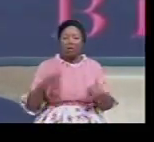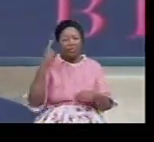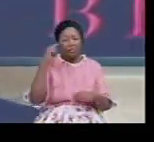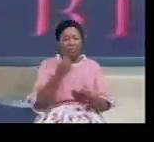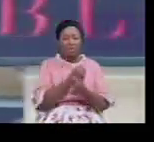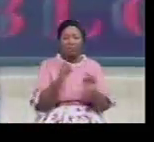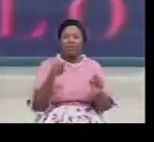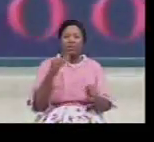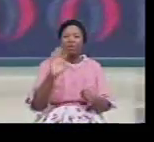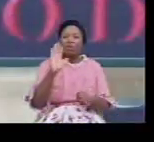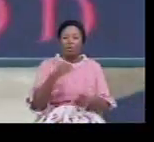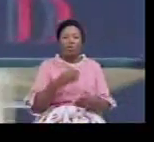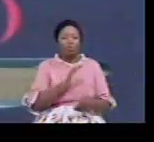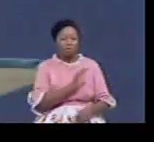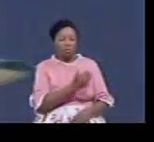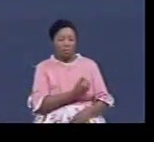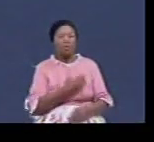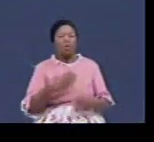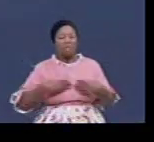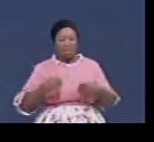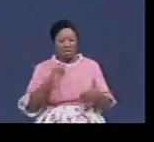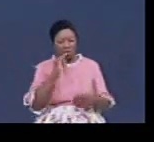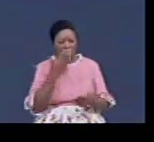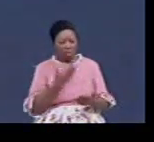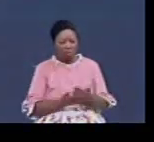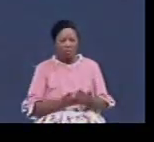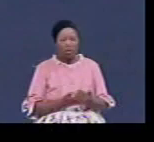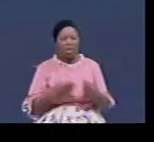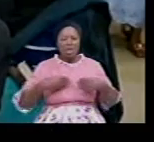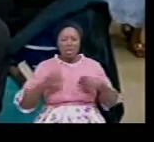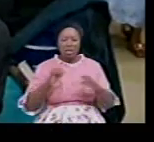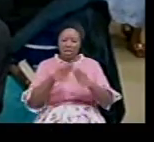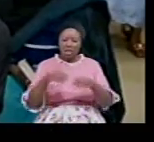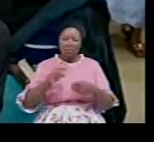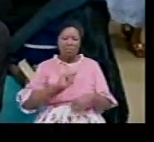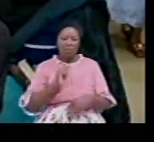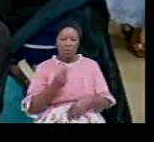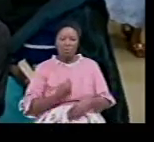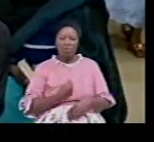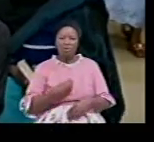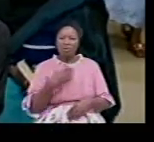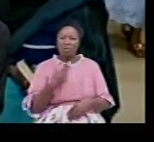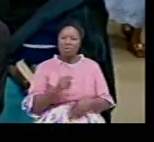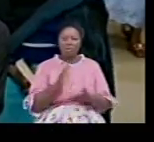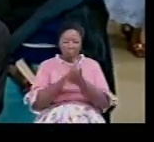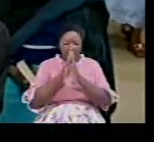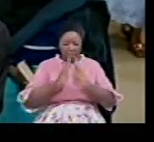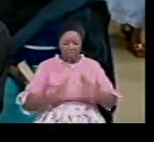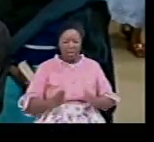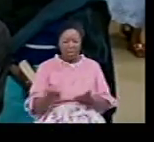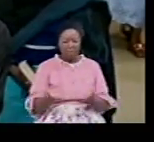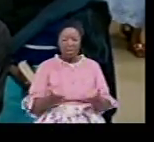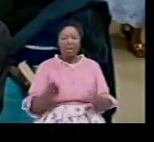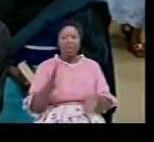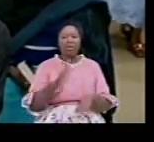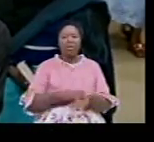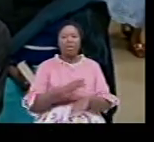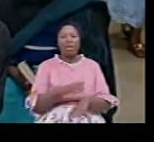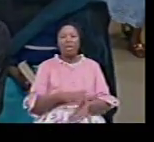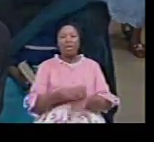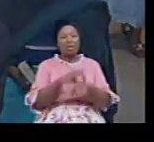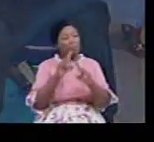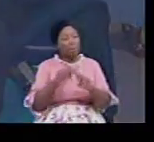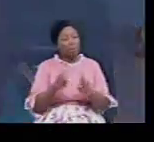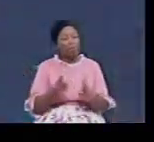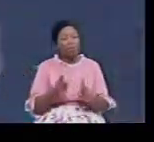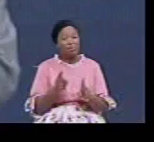your soul. Healing is good. Healing gives us some ease over here on earth, but